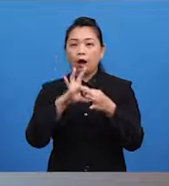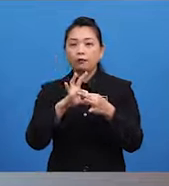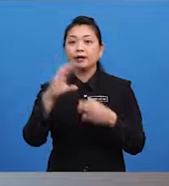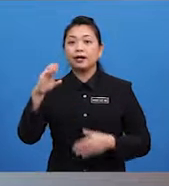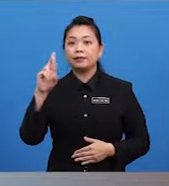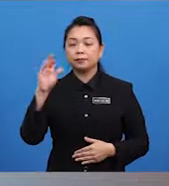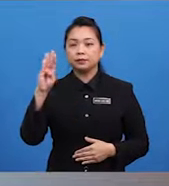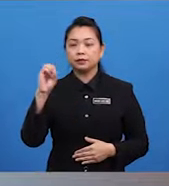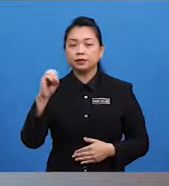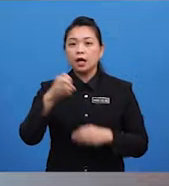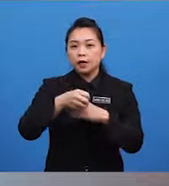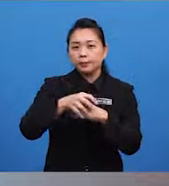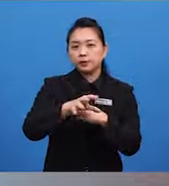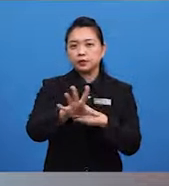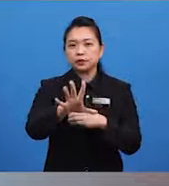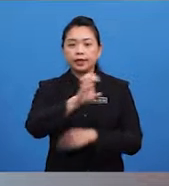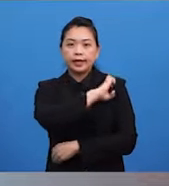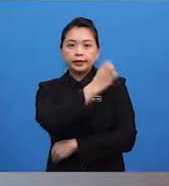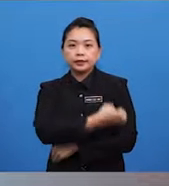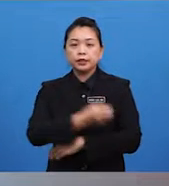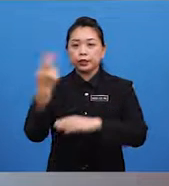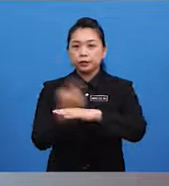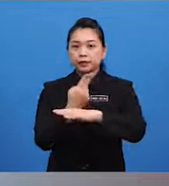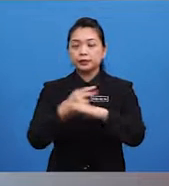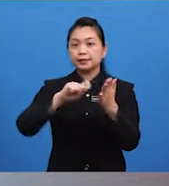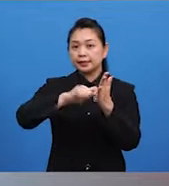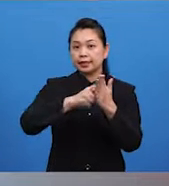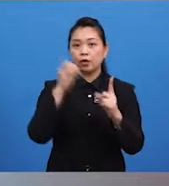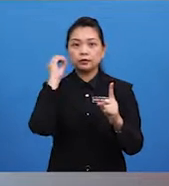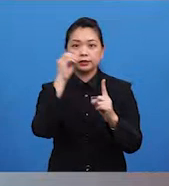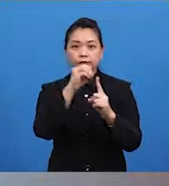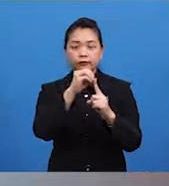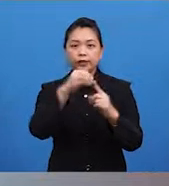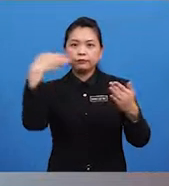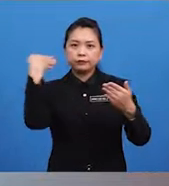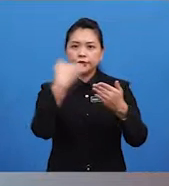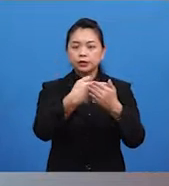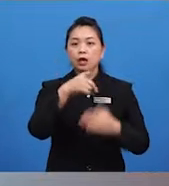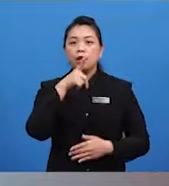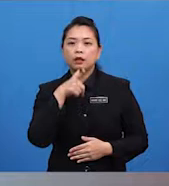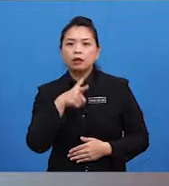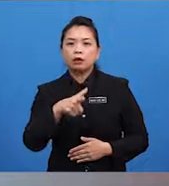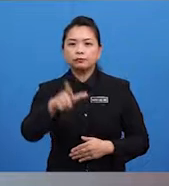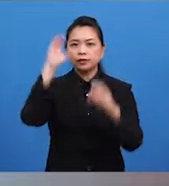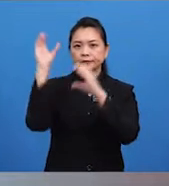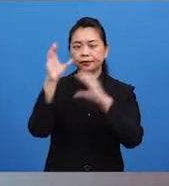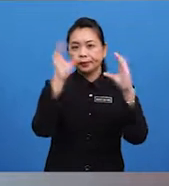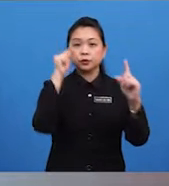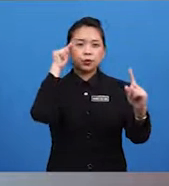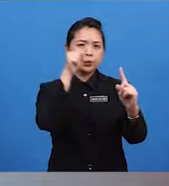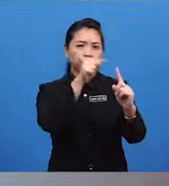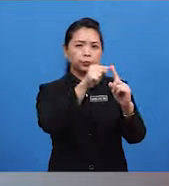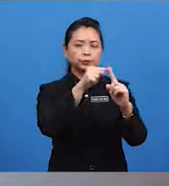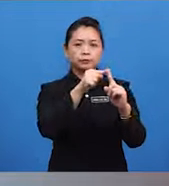carbon emitted per unit of energy consumed, is a key objective in reaching long-term climate